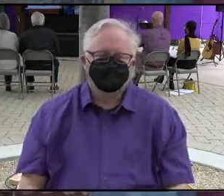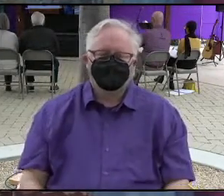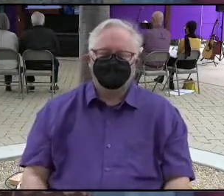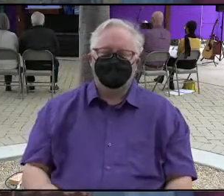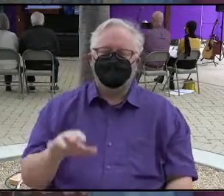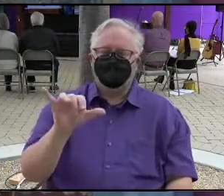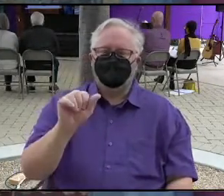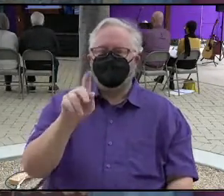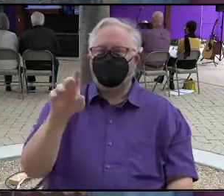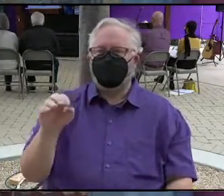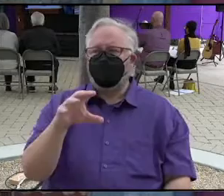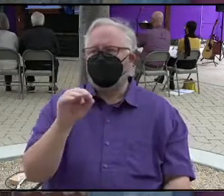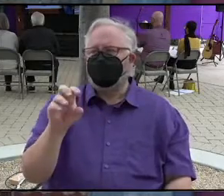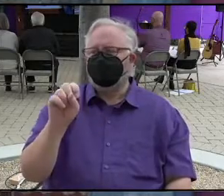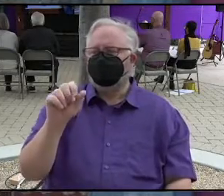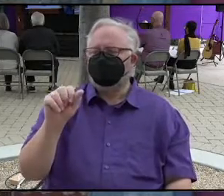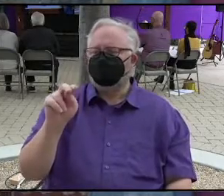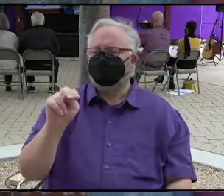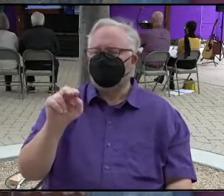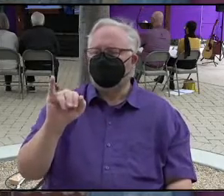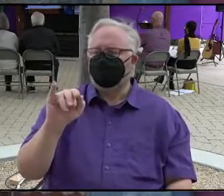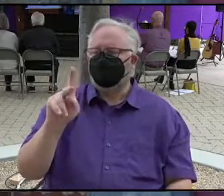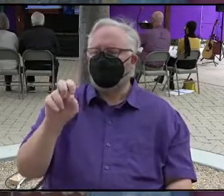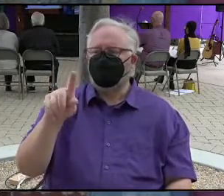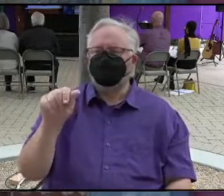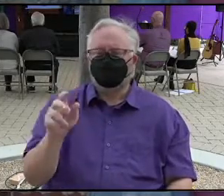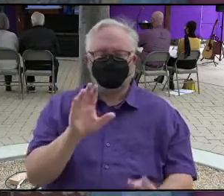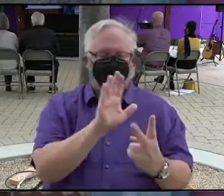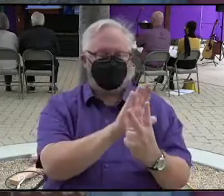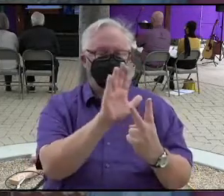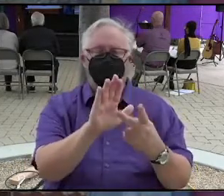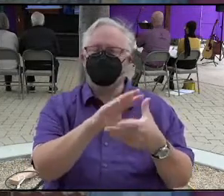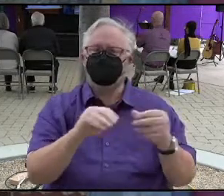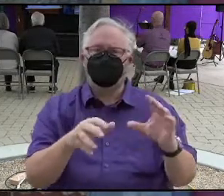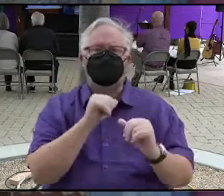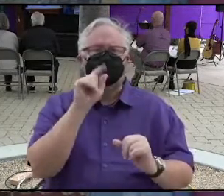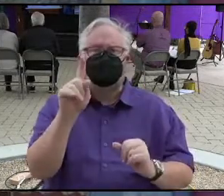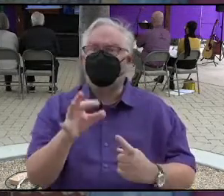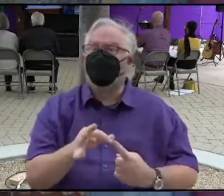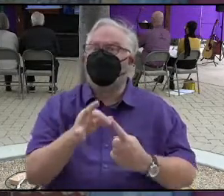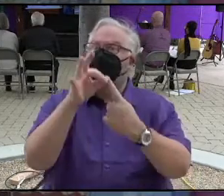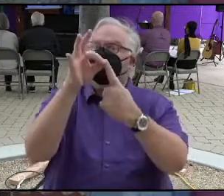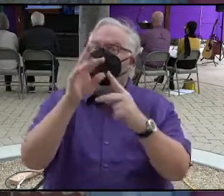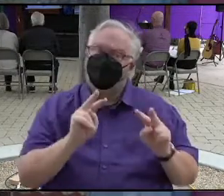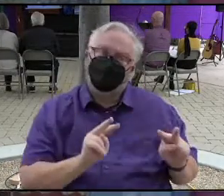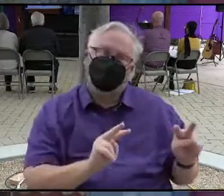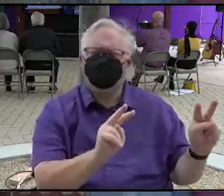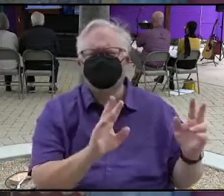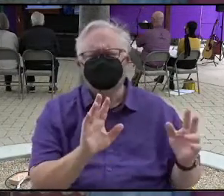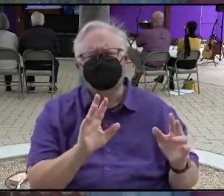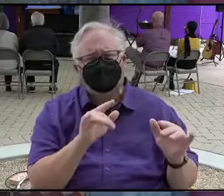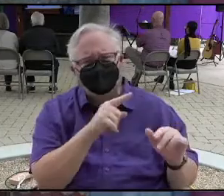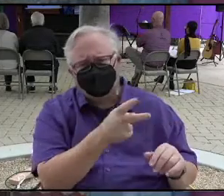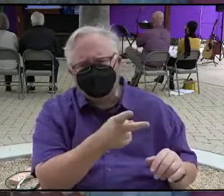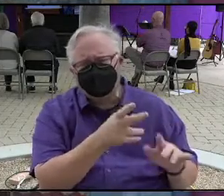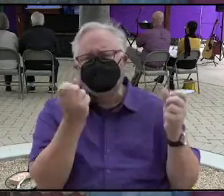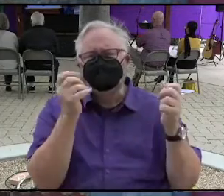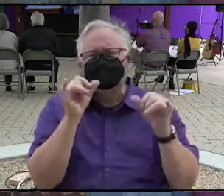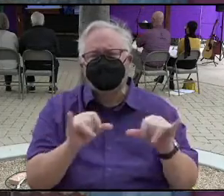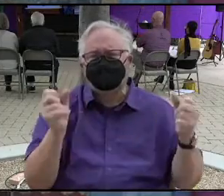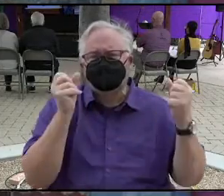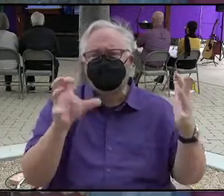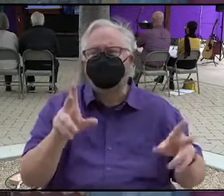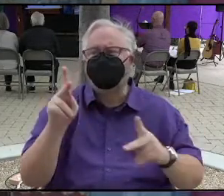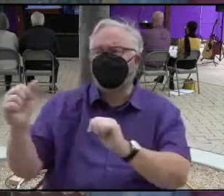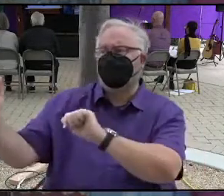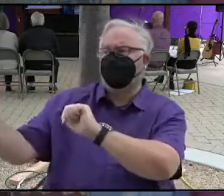Jaakko and Sanna-Kaisa's story isn't an extraordinary one. Like so many immigrants who came to this country at the